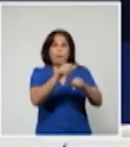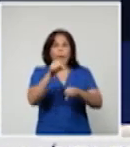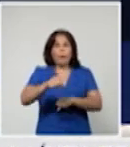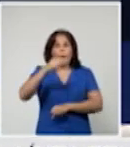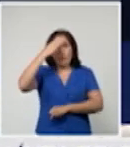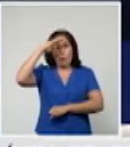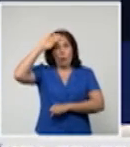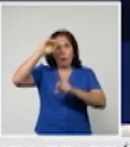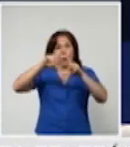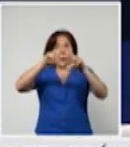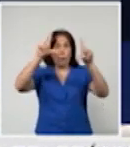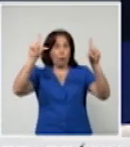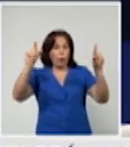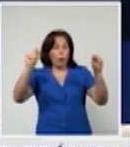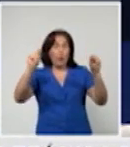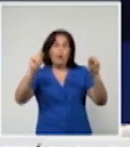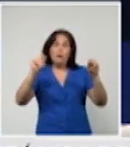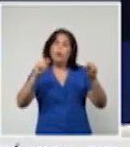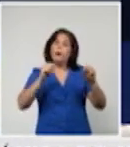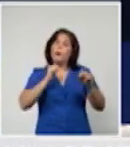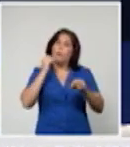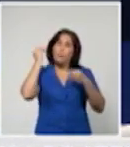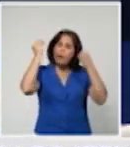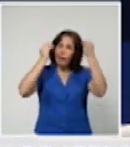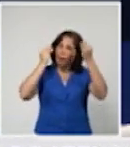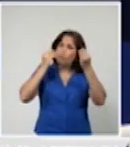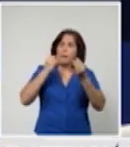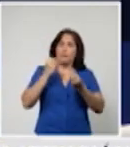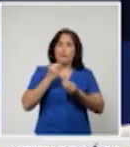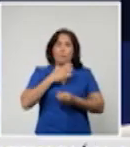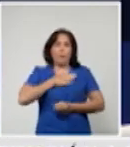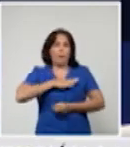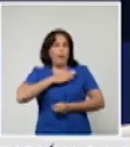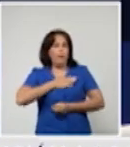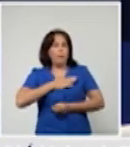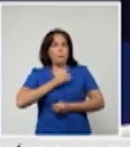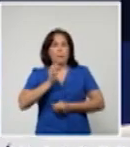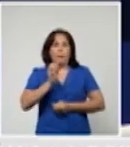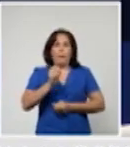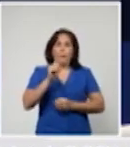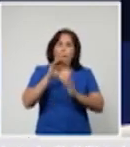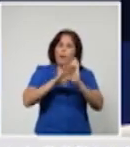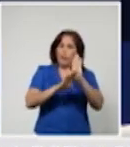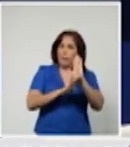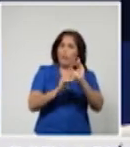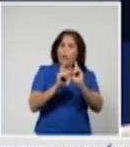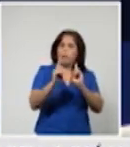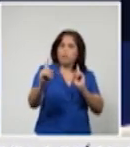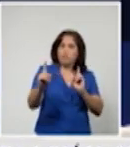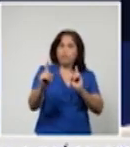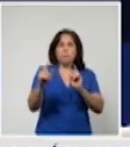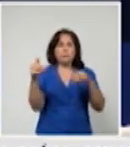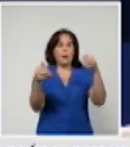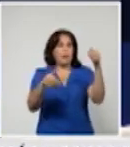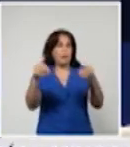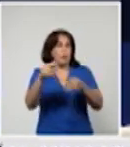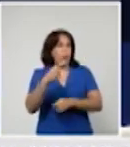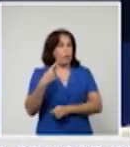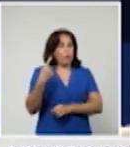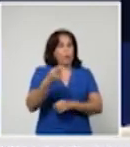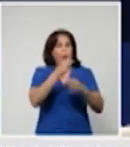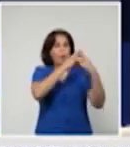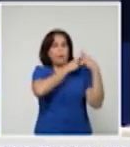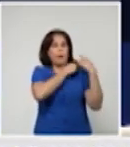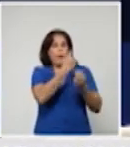especially given all the measures that have been taken and the management of the pandemic, which, because of the